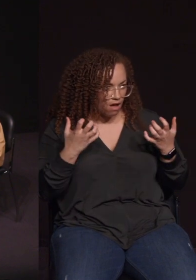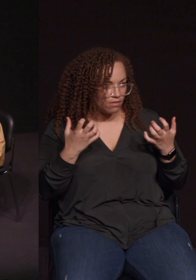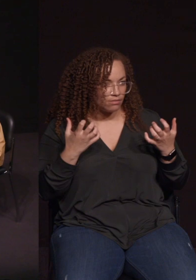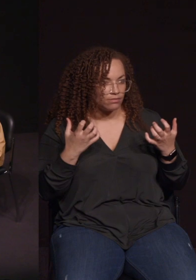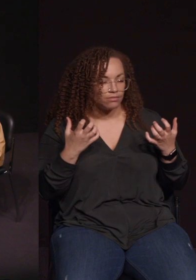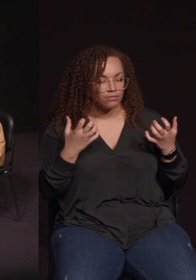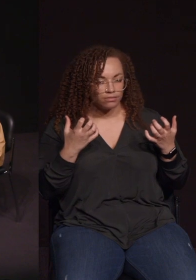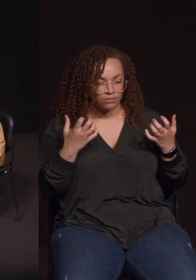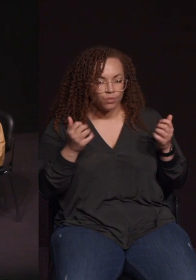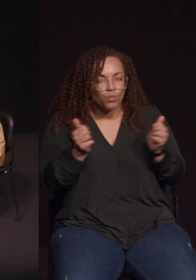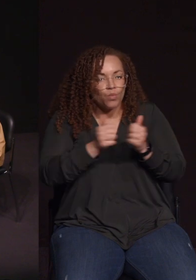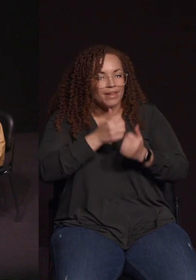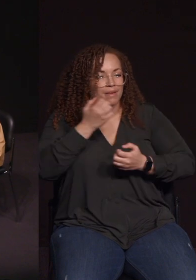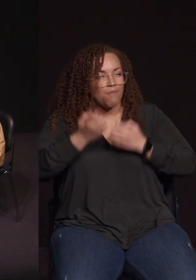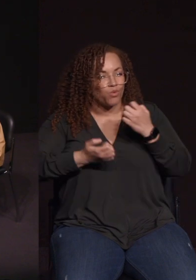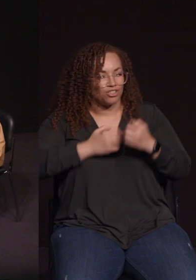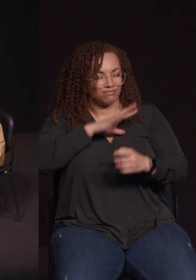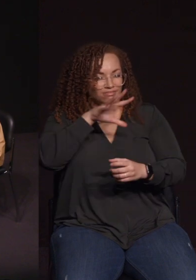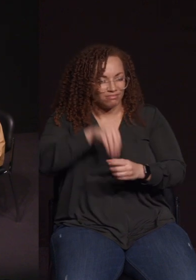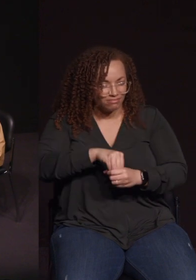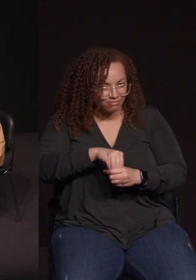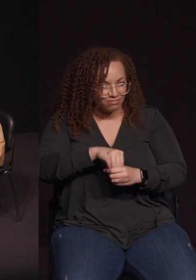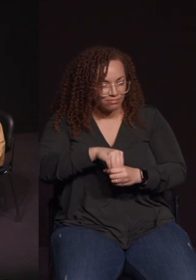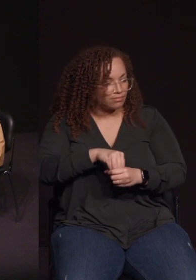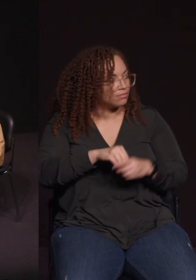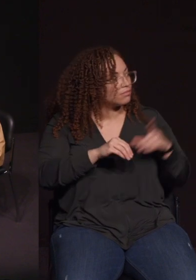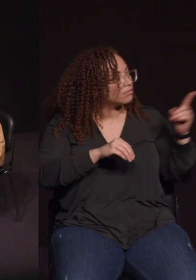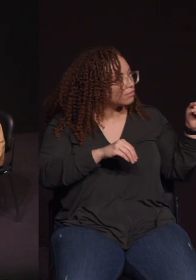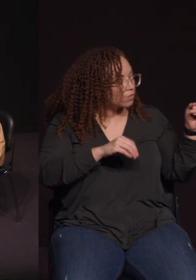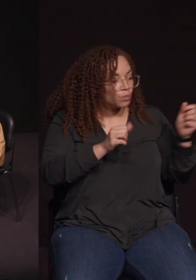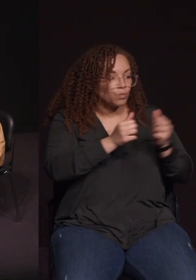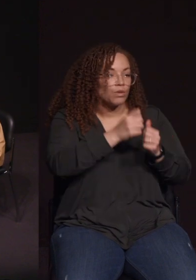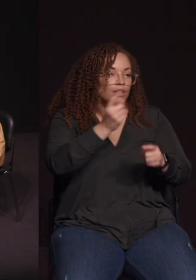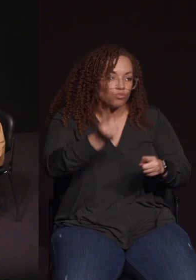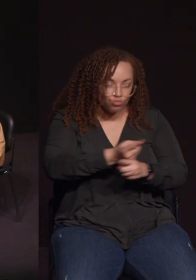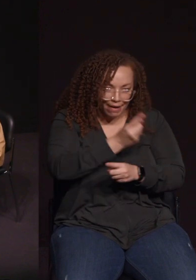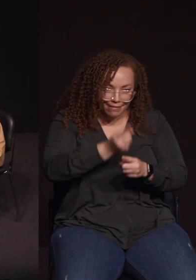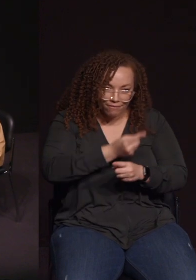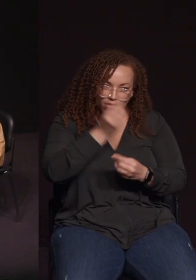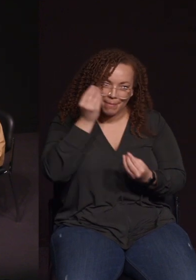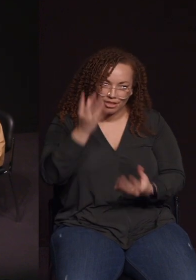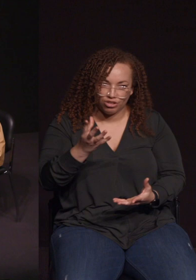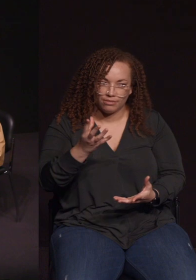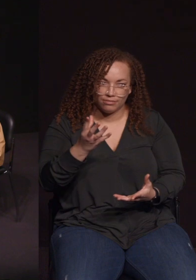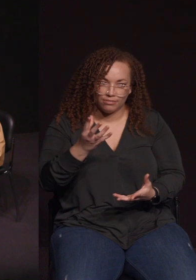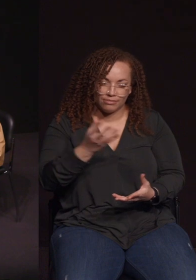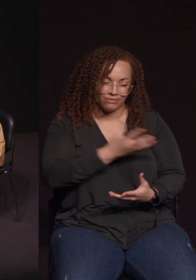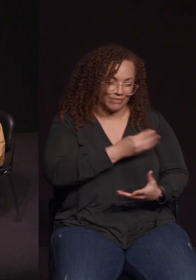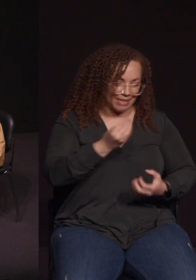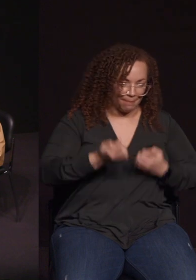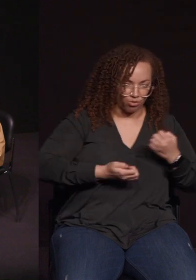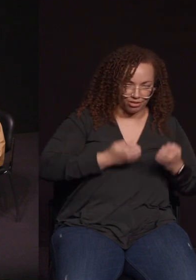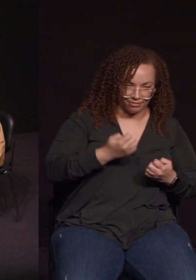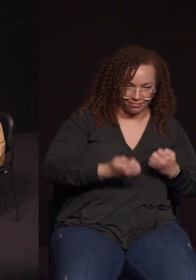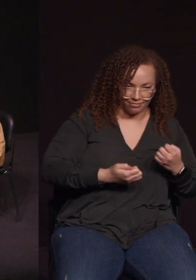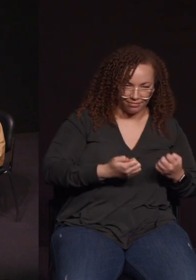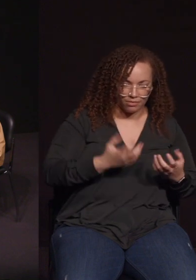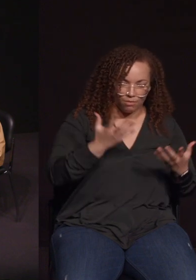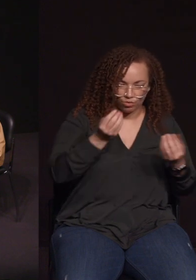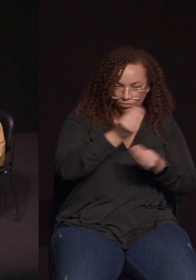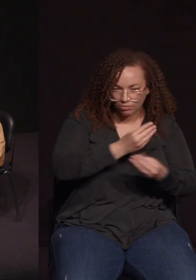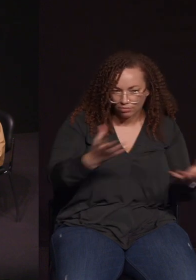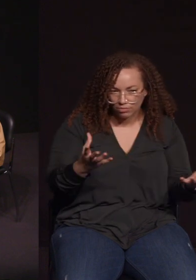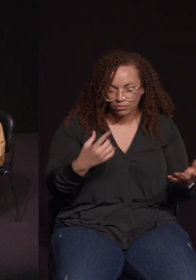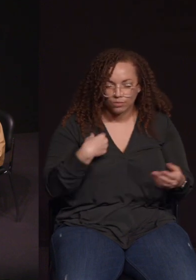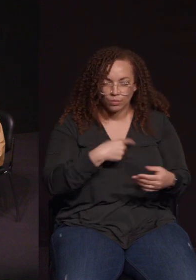part, you know, to understand. With the correct information. Correct, yeah. So that's something that